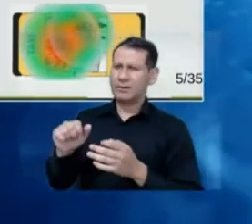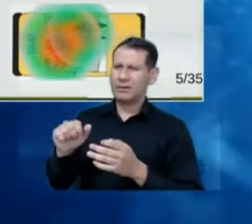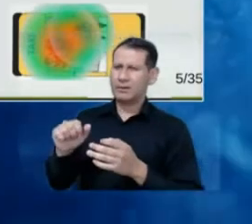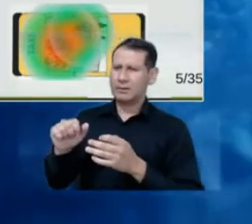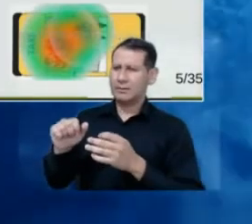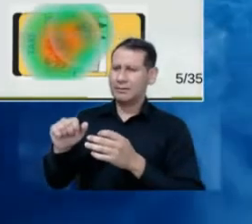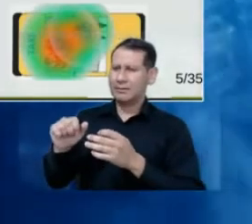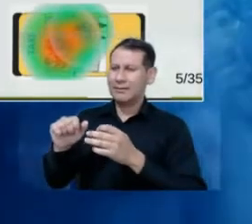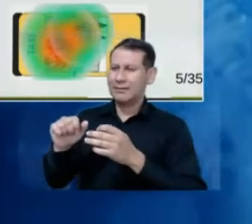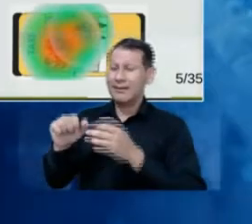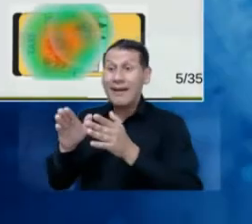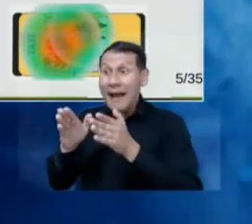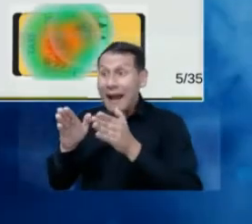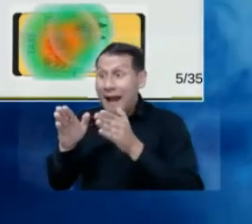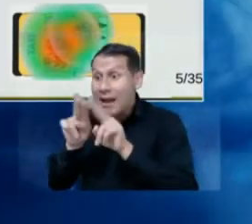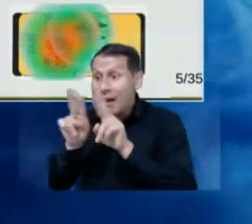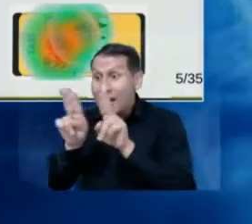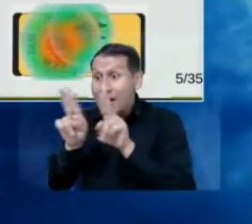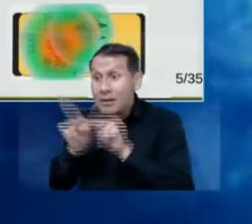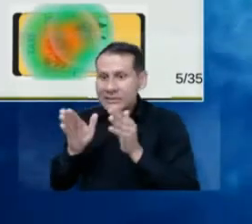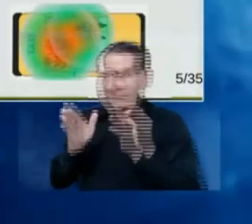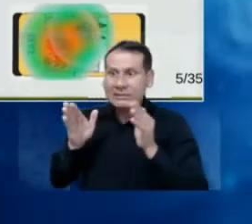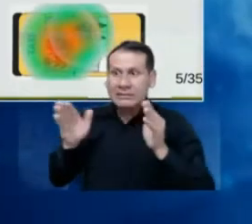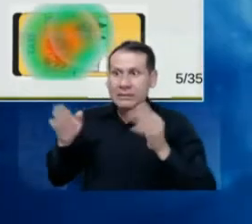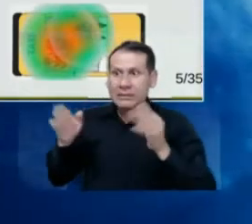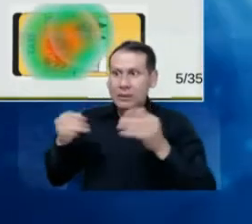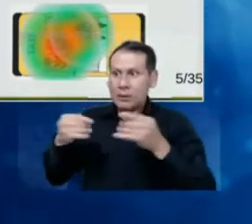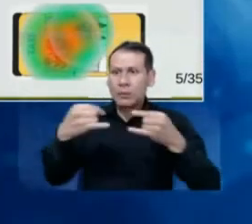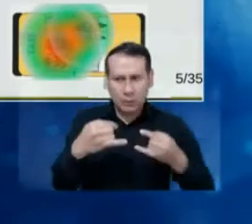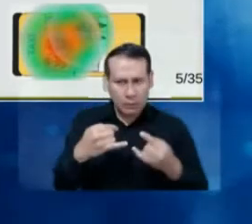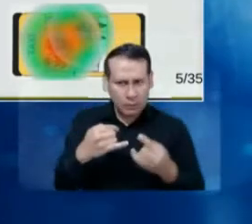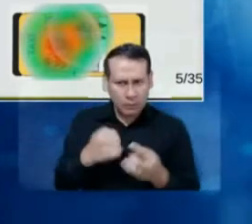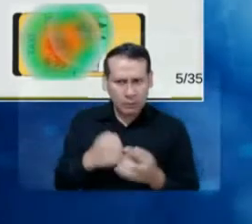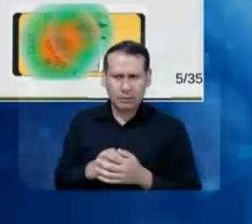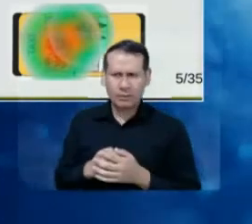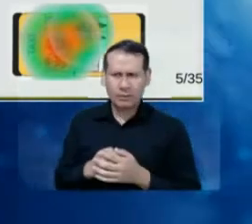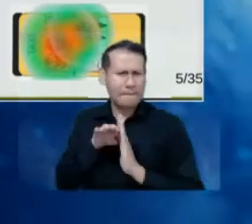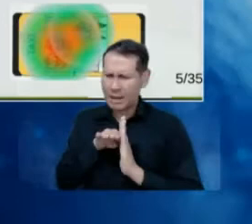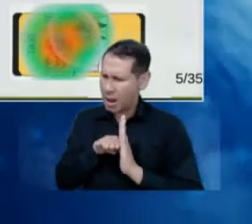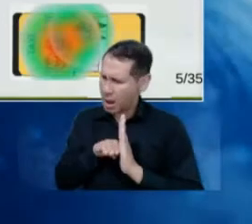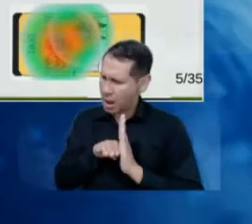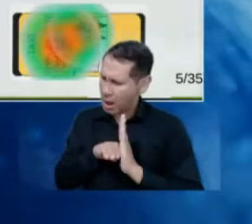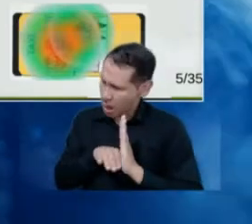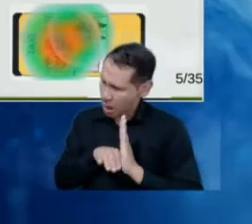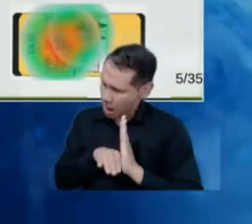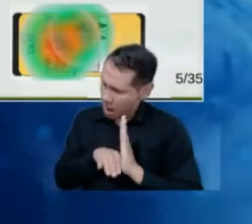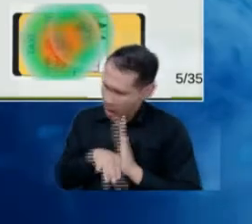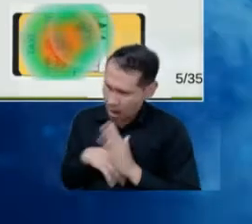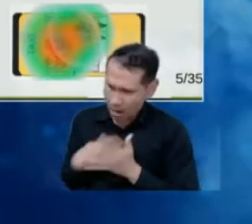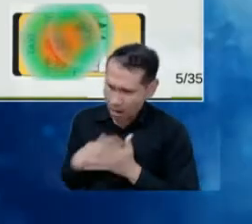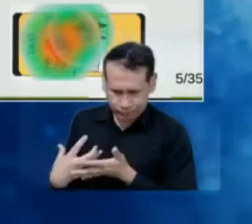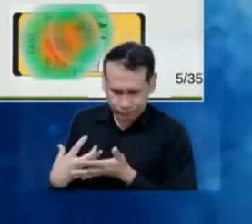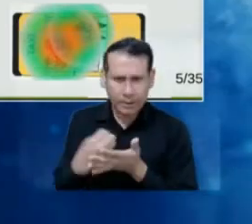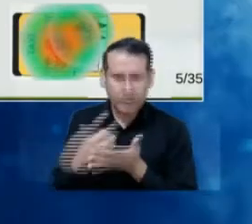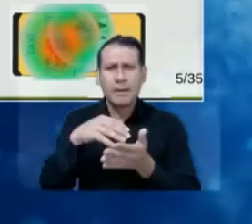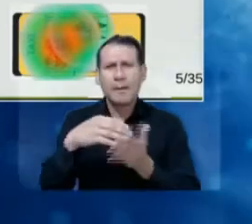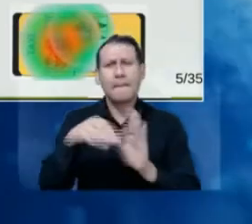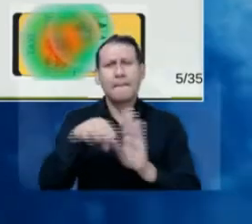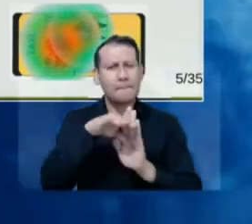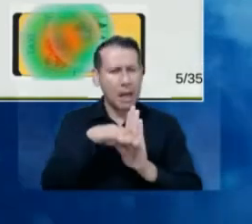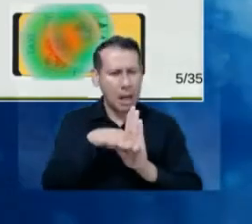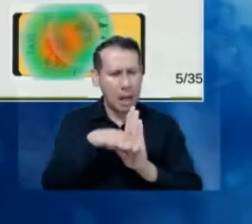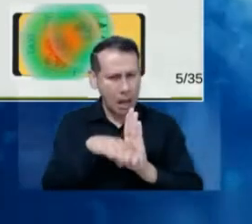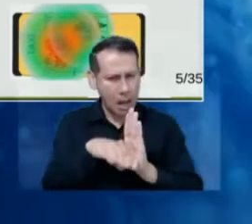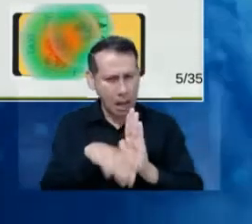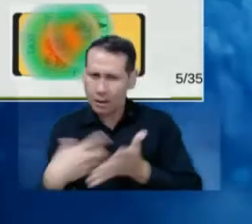polarization, the band that's being utilized, etc. And these parameters are quite important to conduct the analysis.